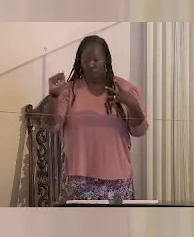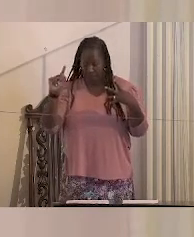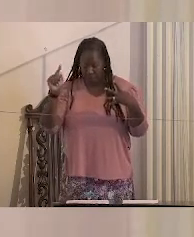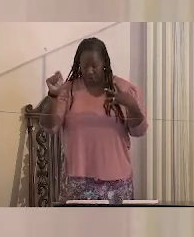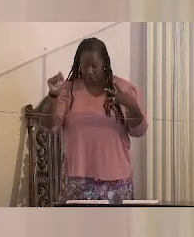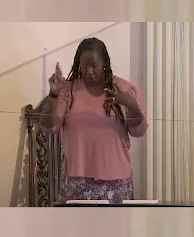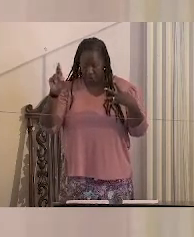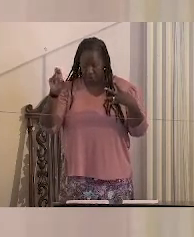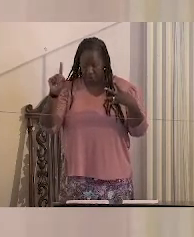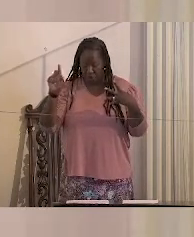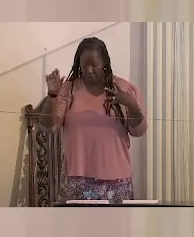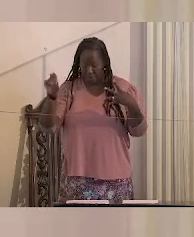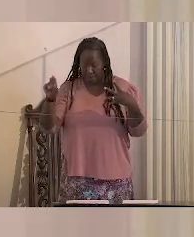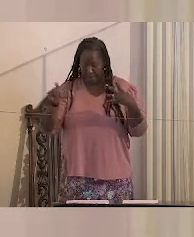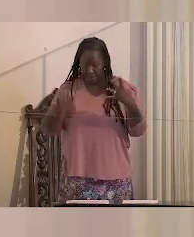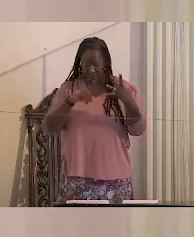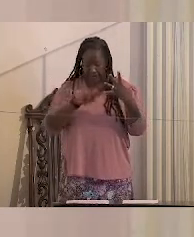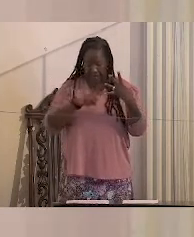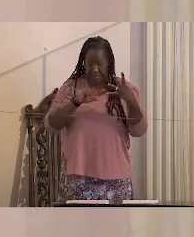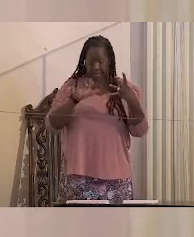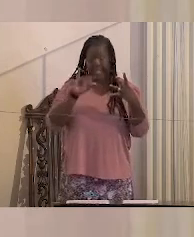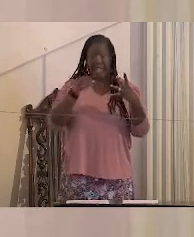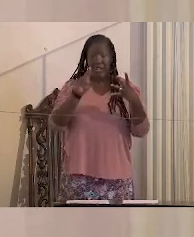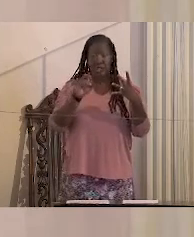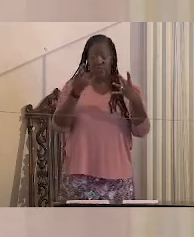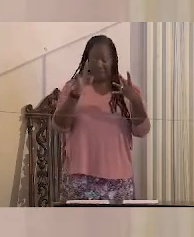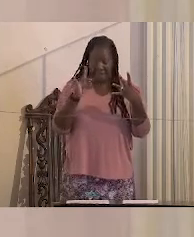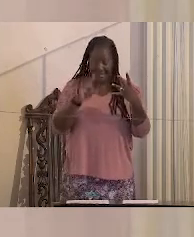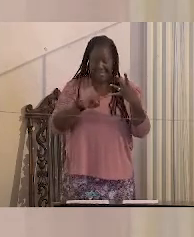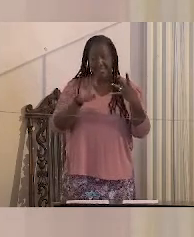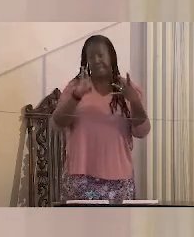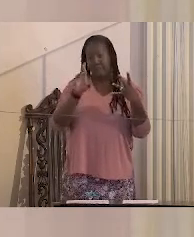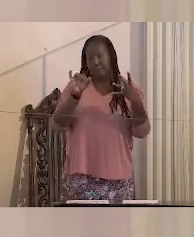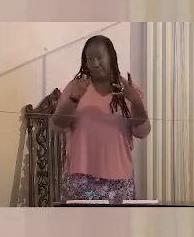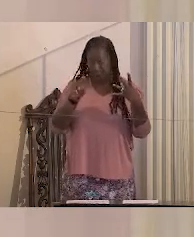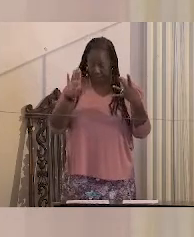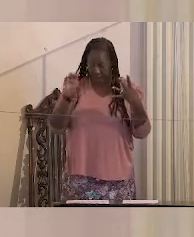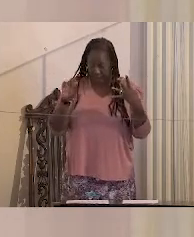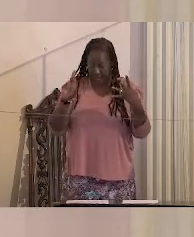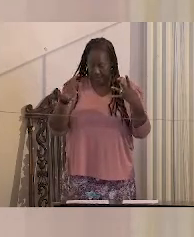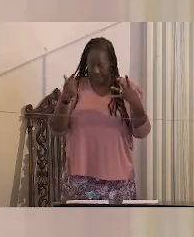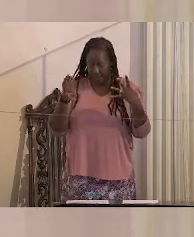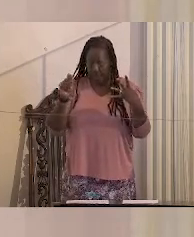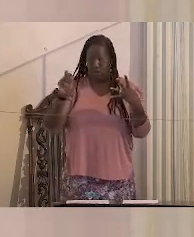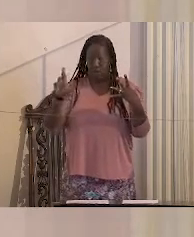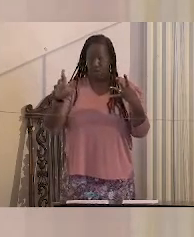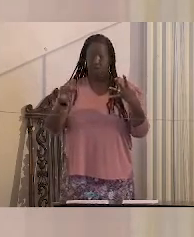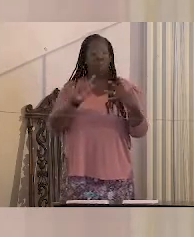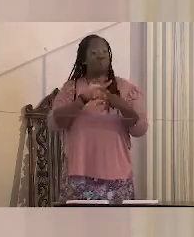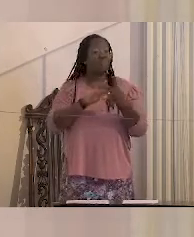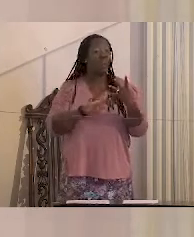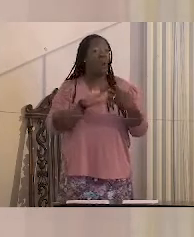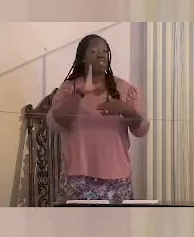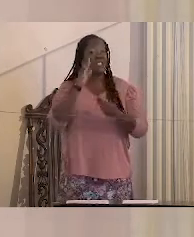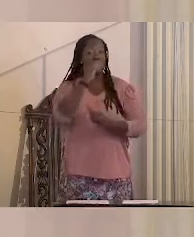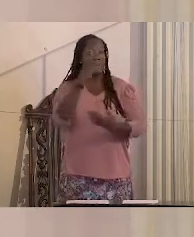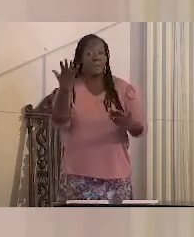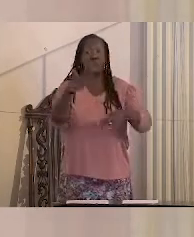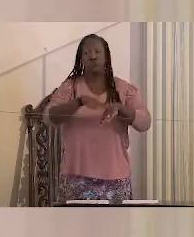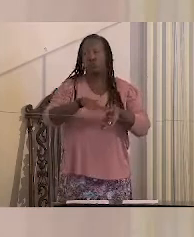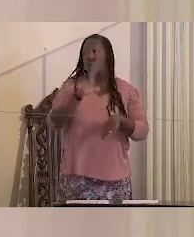June 18th, Brian Barger. All of that information can be found in the church's website and